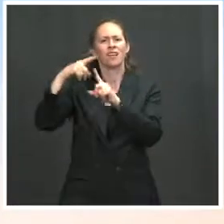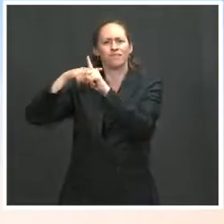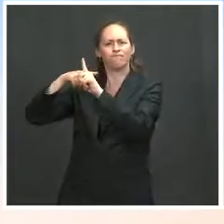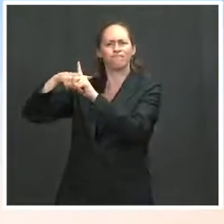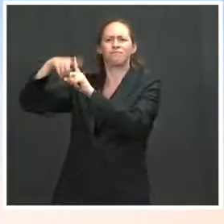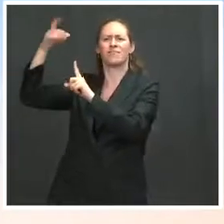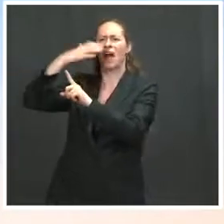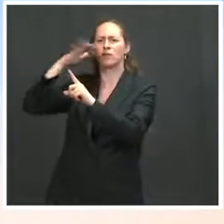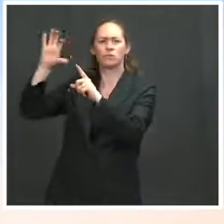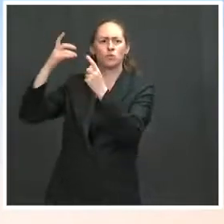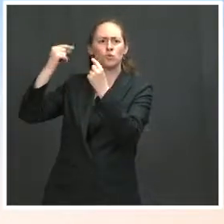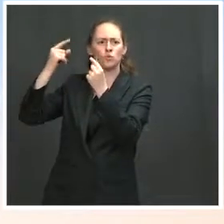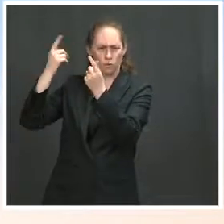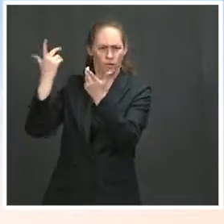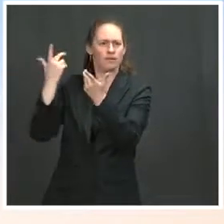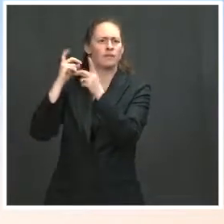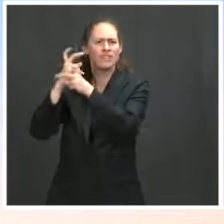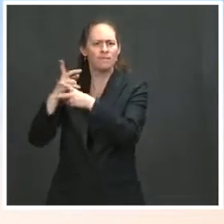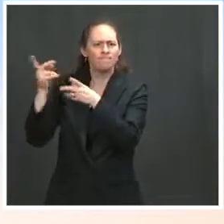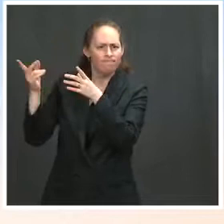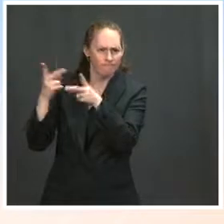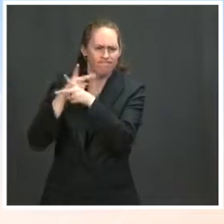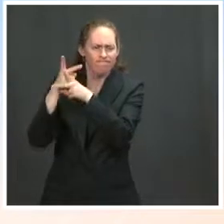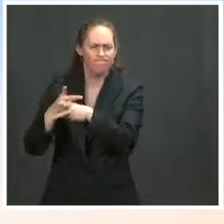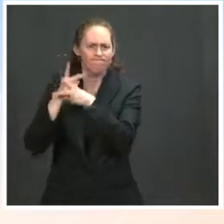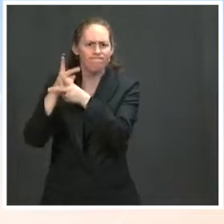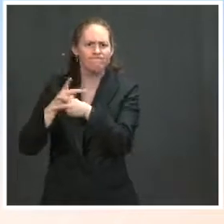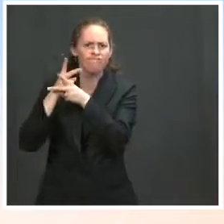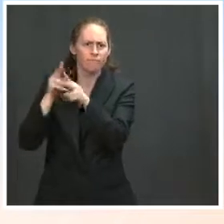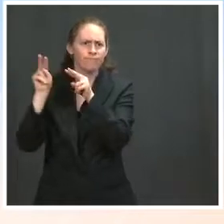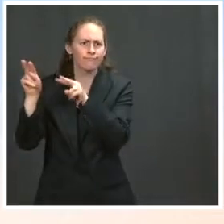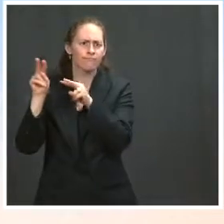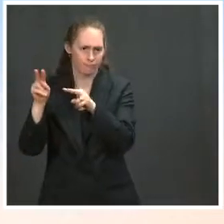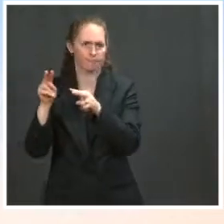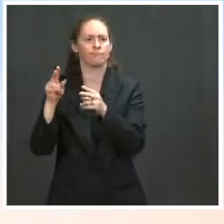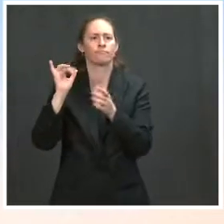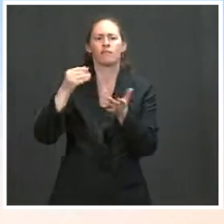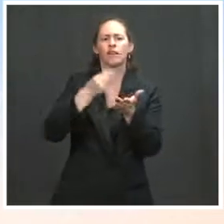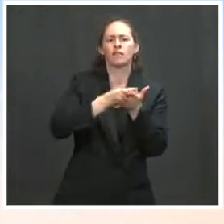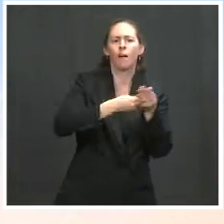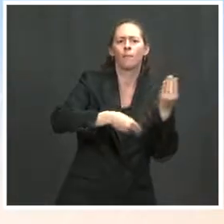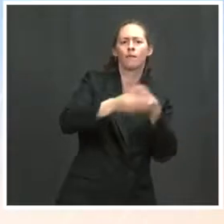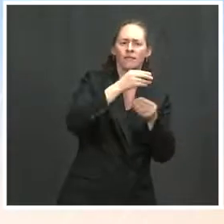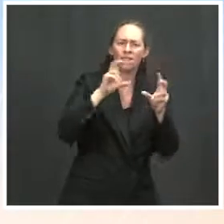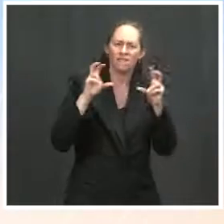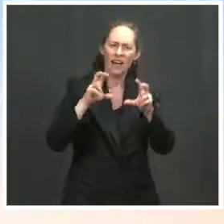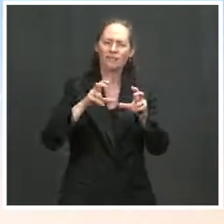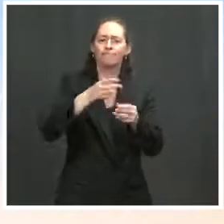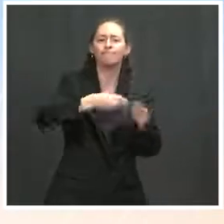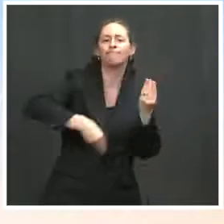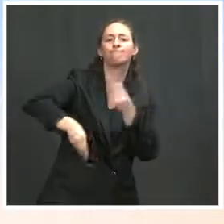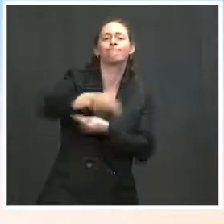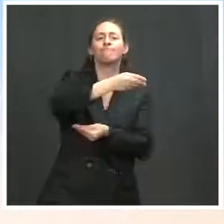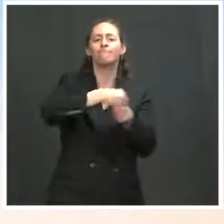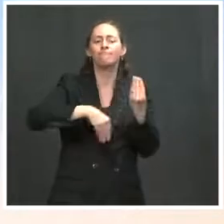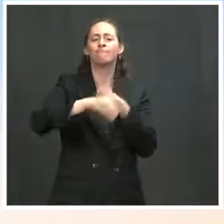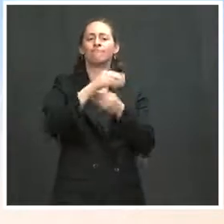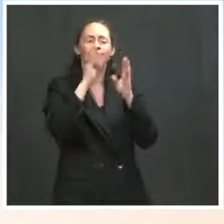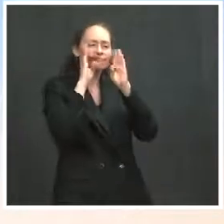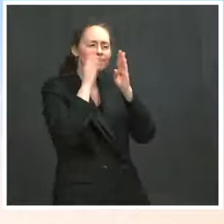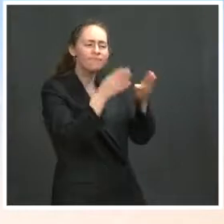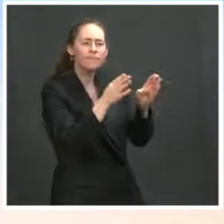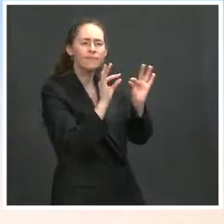actually an investment in our country, an investment in people, an investment in families that we have long